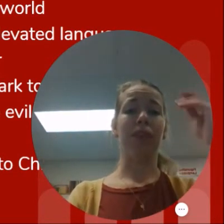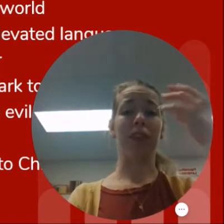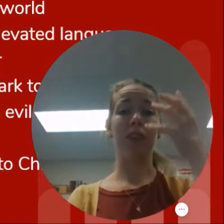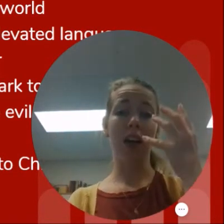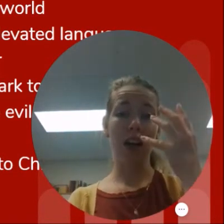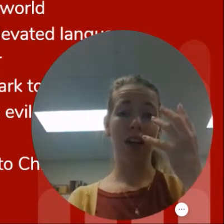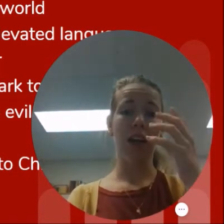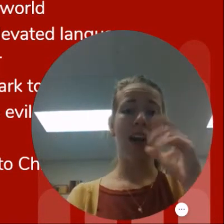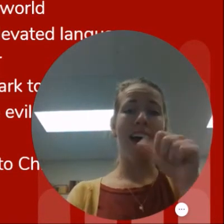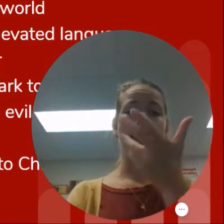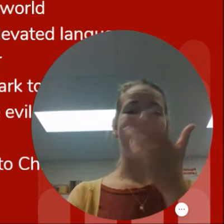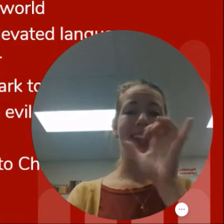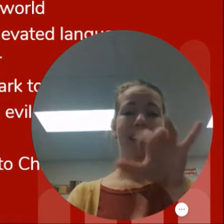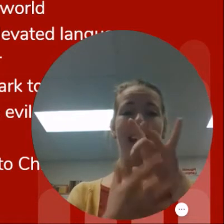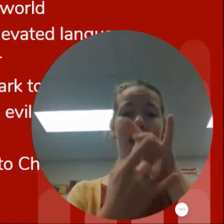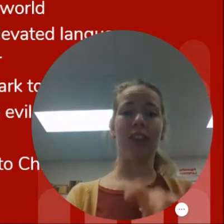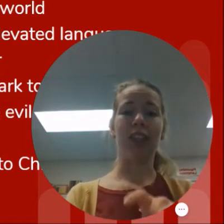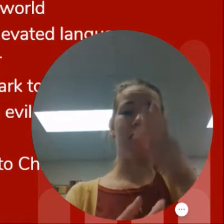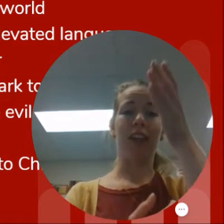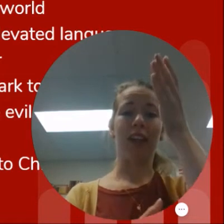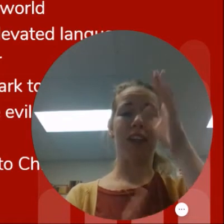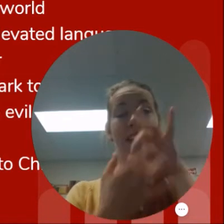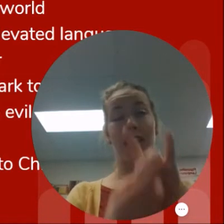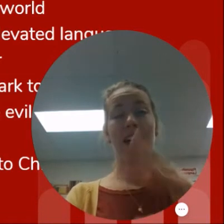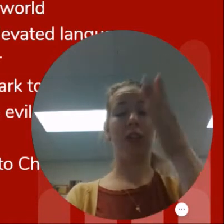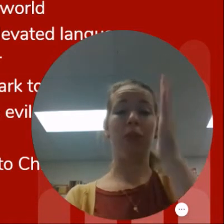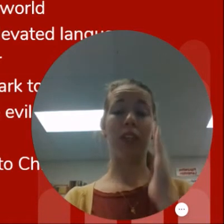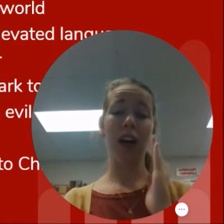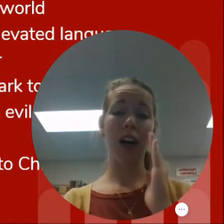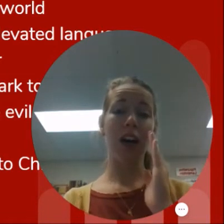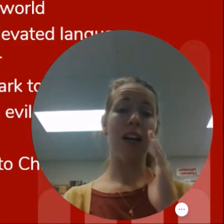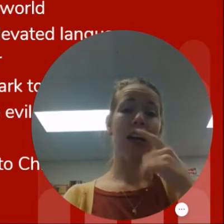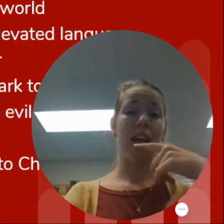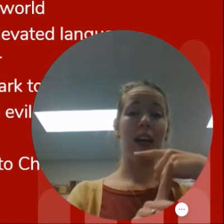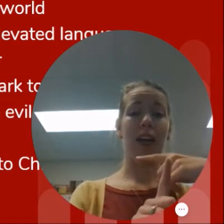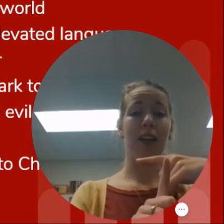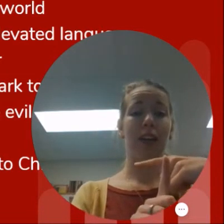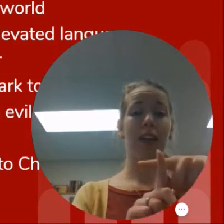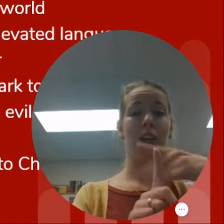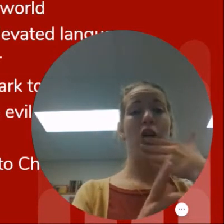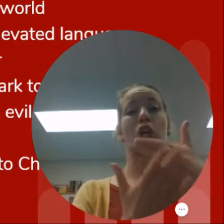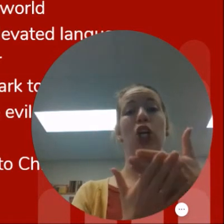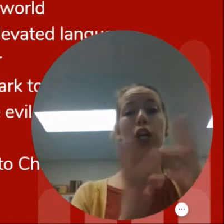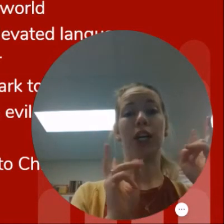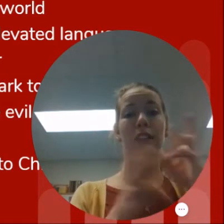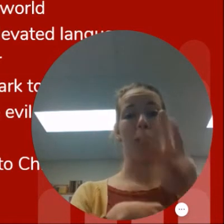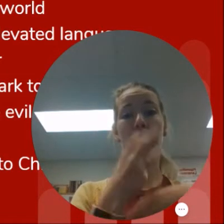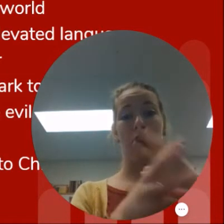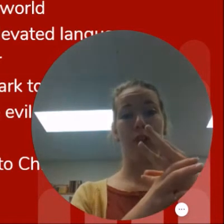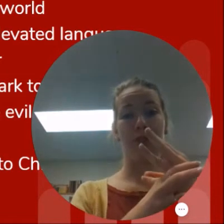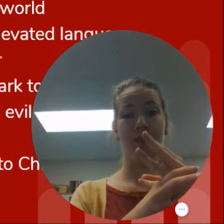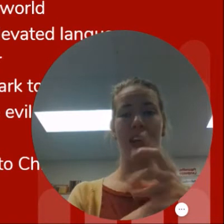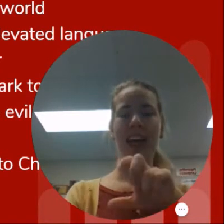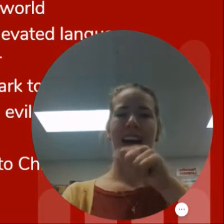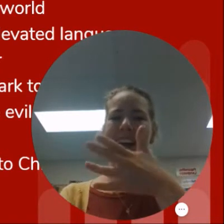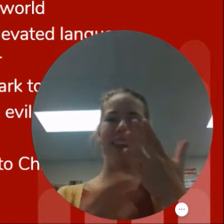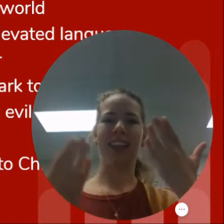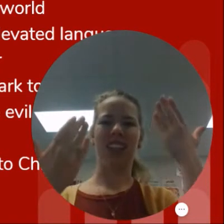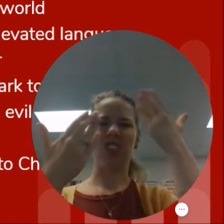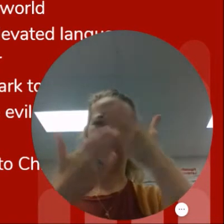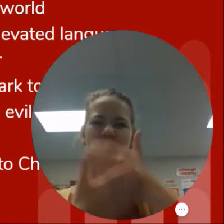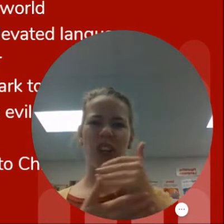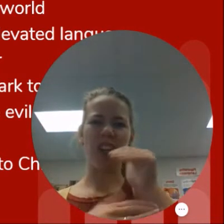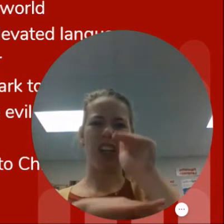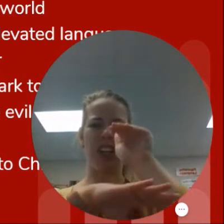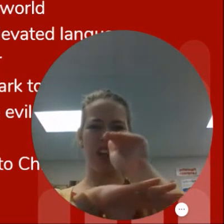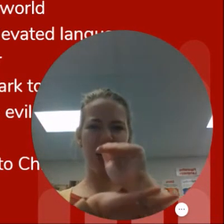the sun, anything like that is connected with God and good in the world. Anything